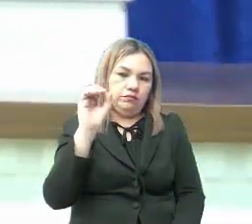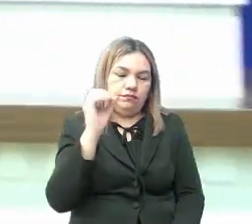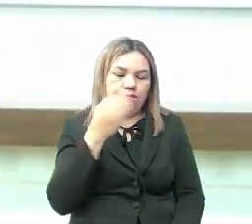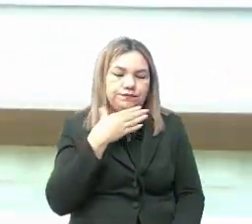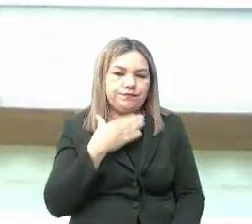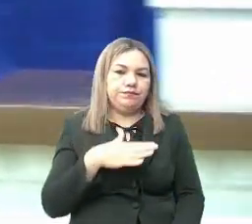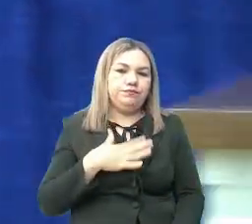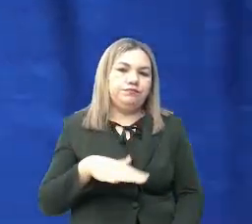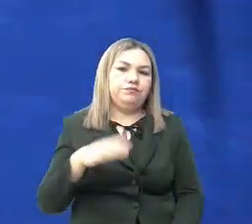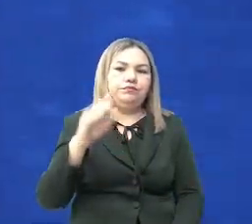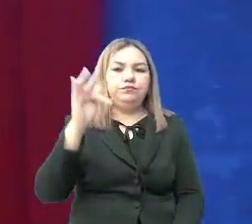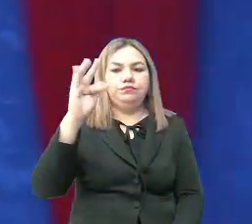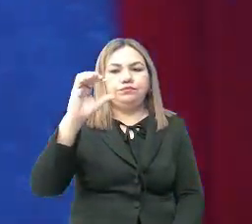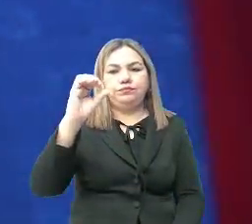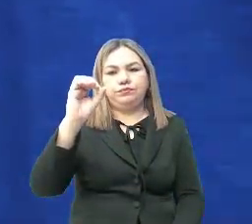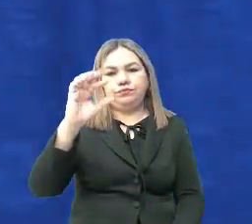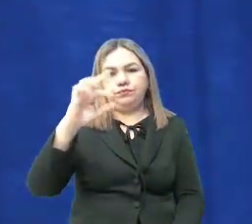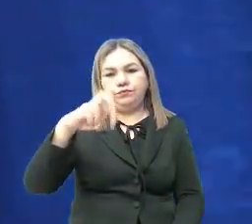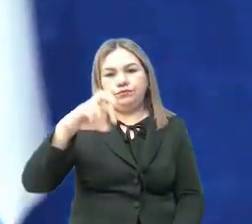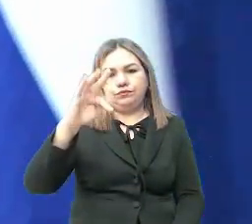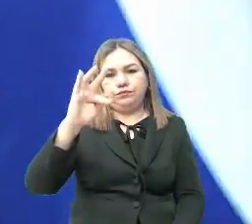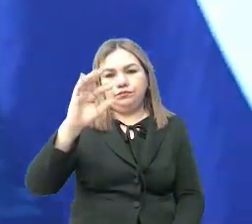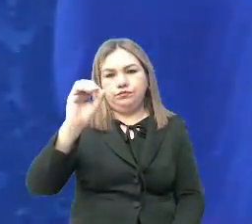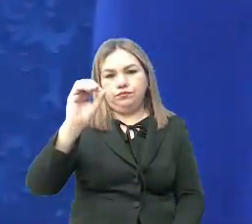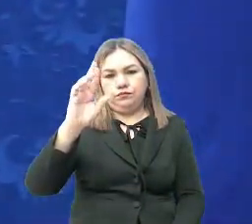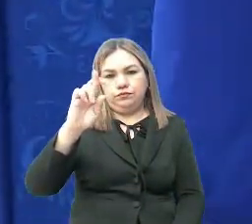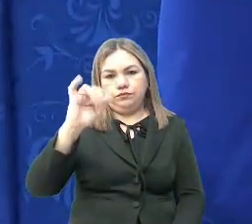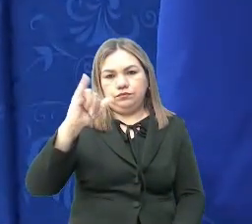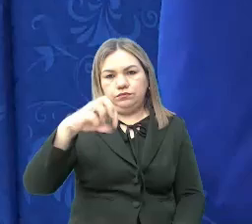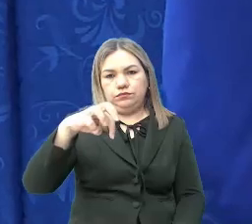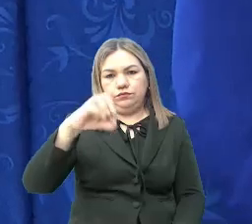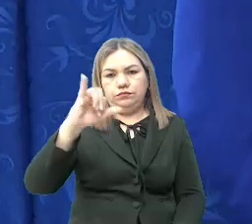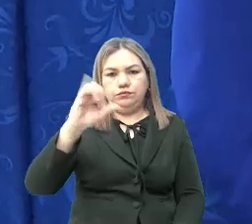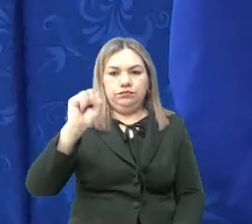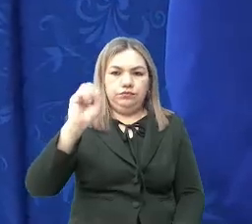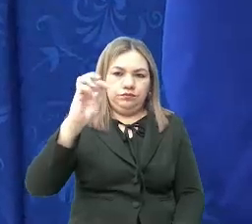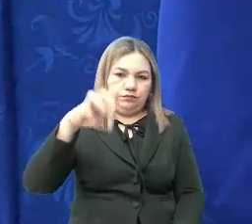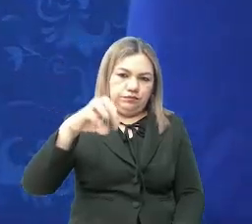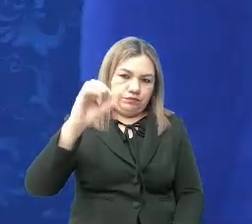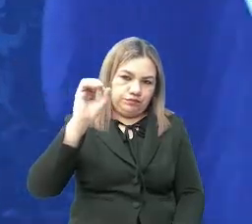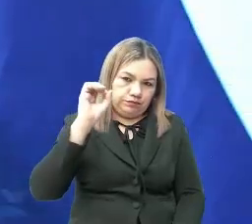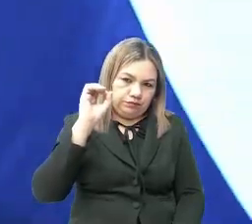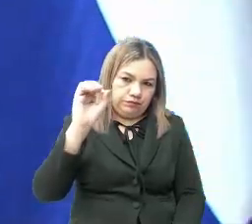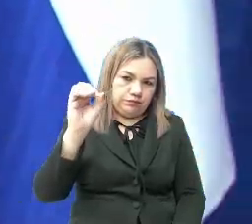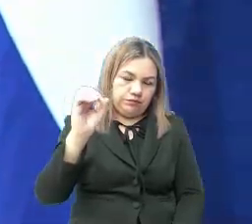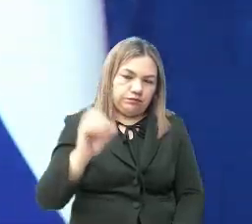present, the present of being conformed, the present of being conformed.